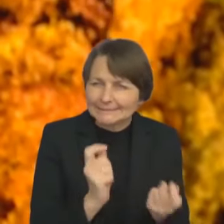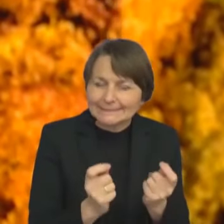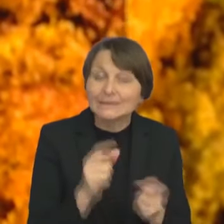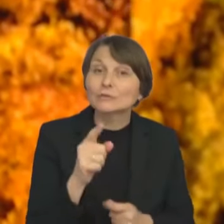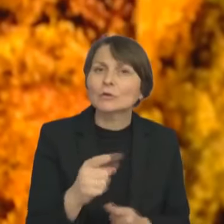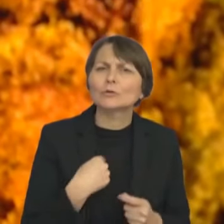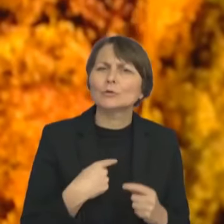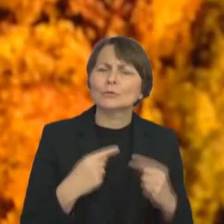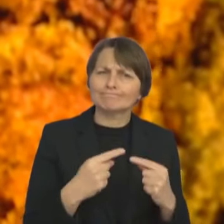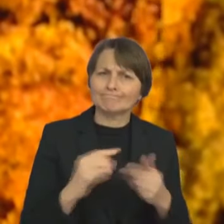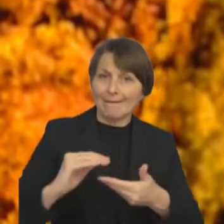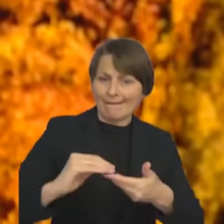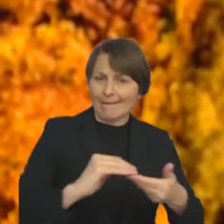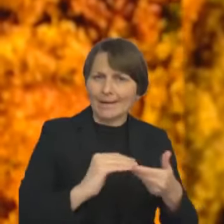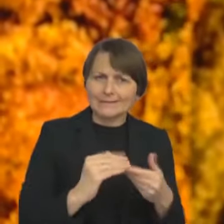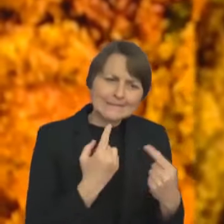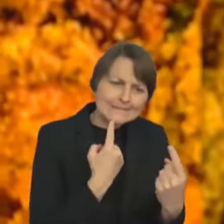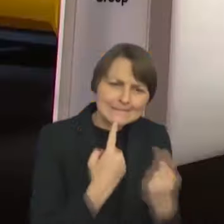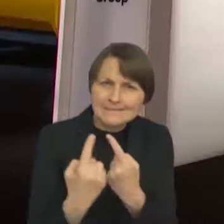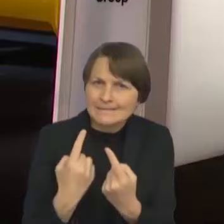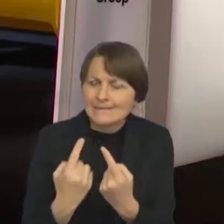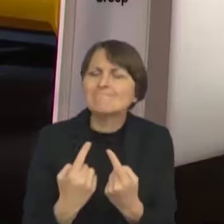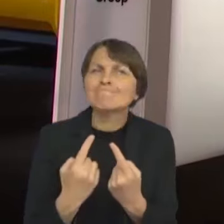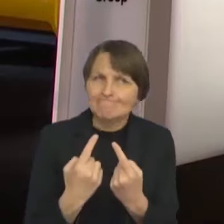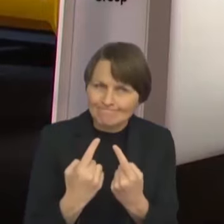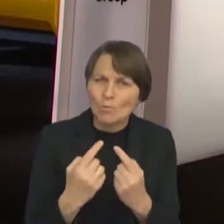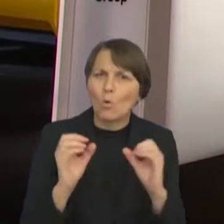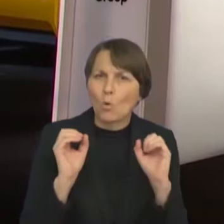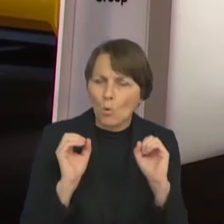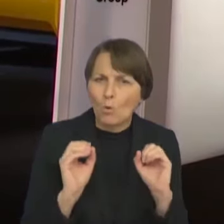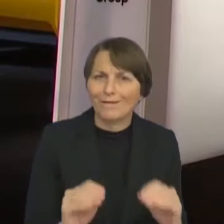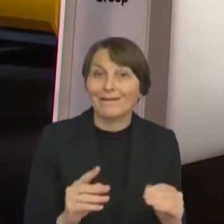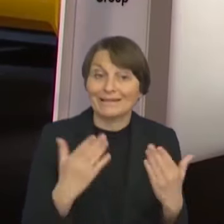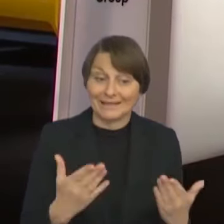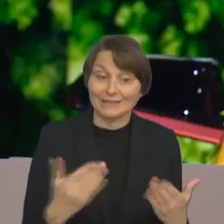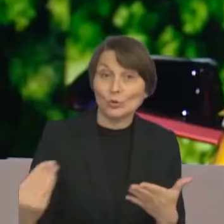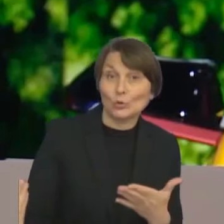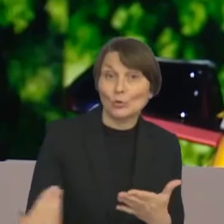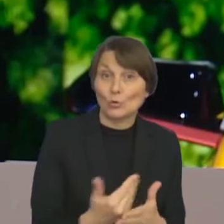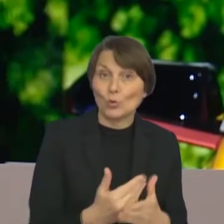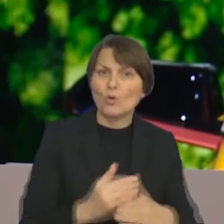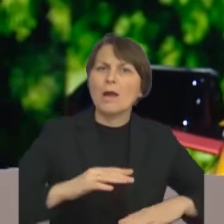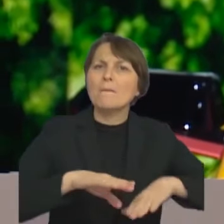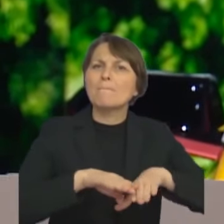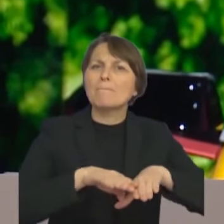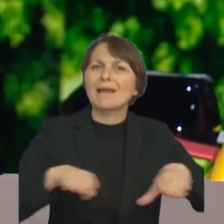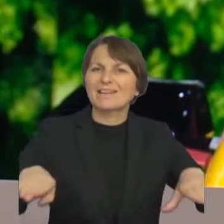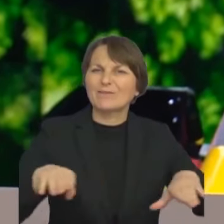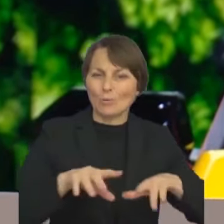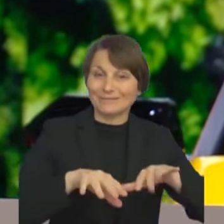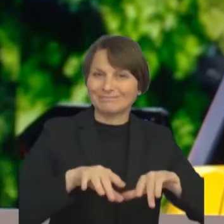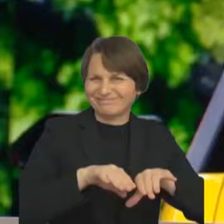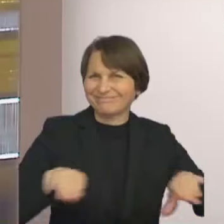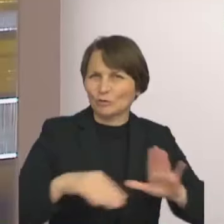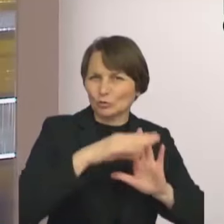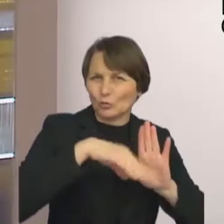alliance to commonalize this new software platform, which will maybe become a sort of